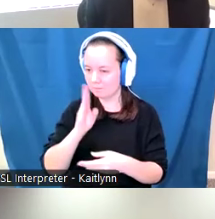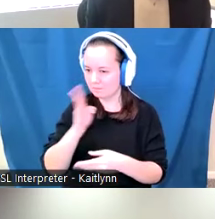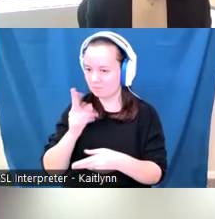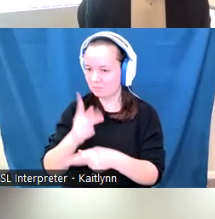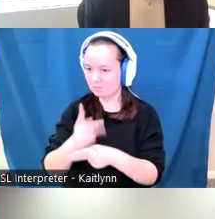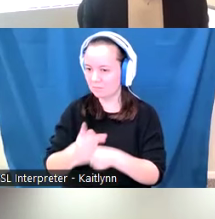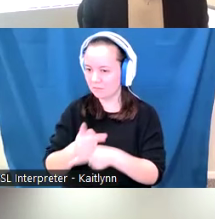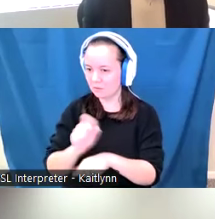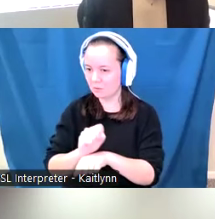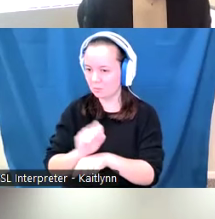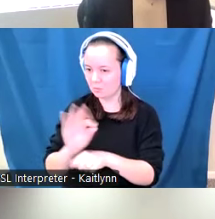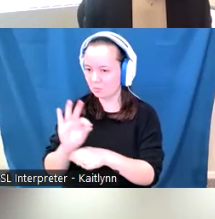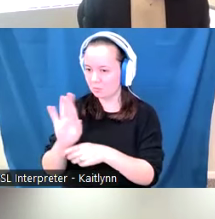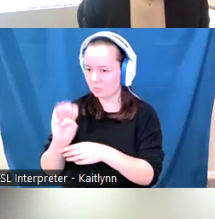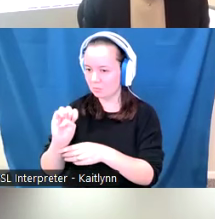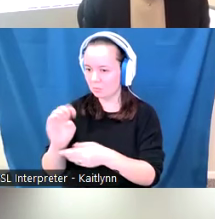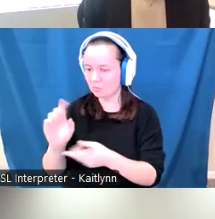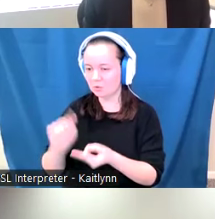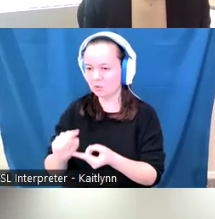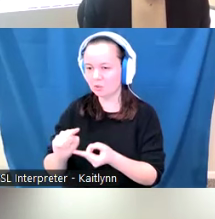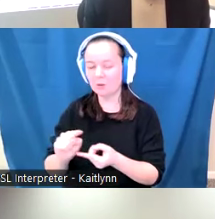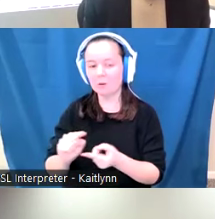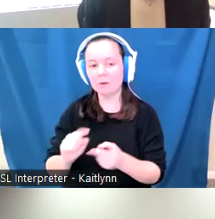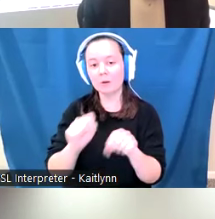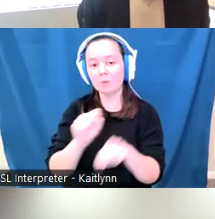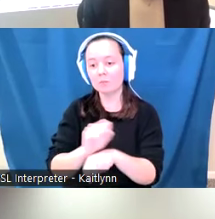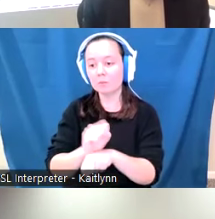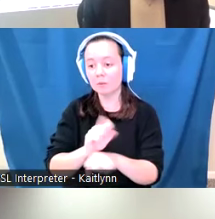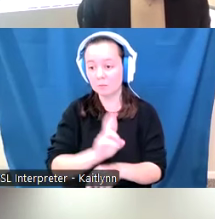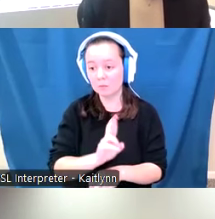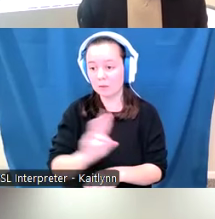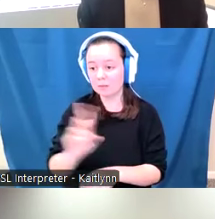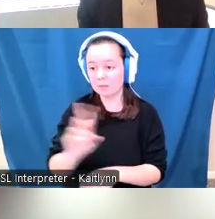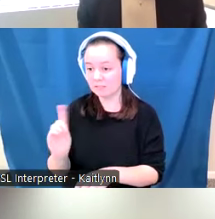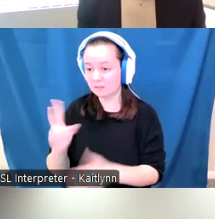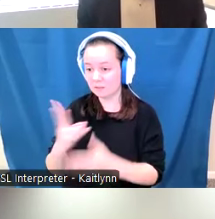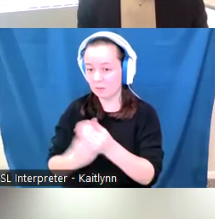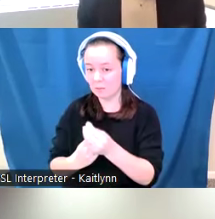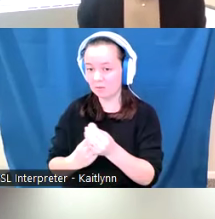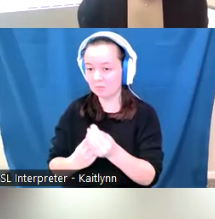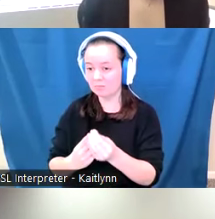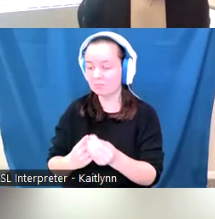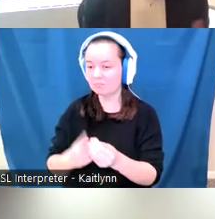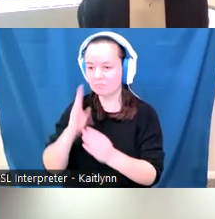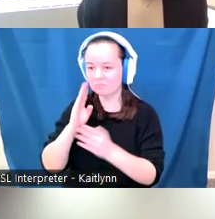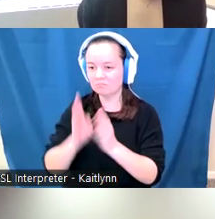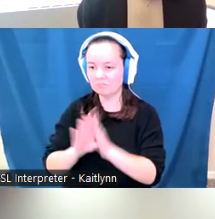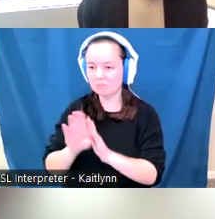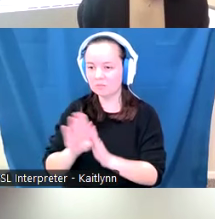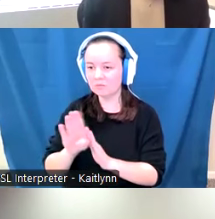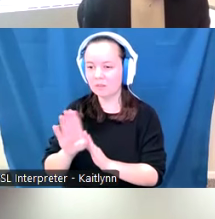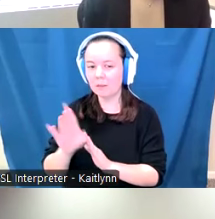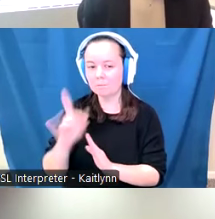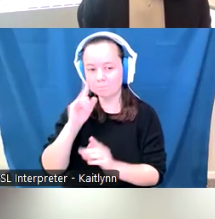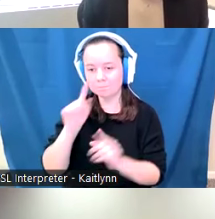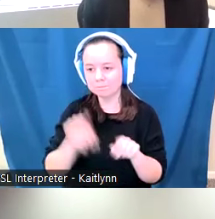Republicans and Democrats to develop viable bipartisan policy solutions. We convene stakeholders and policy